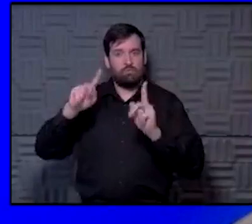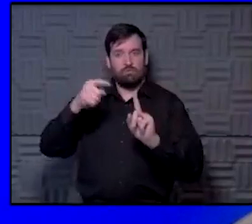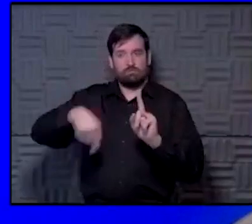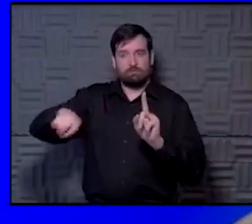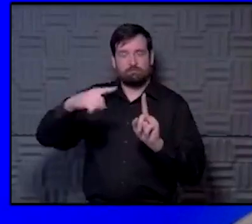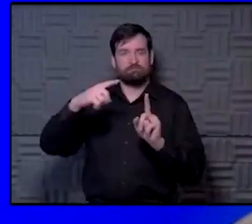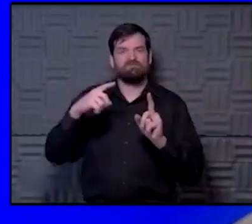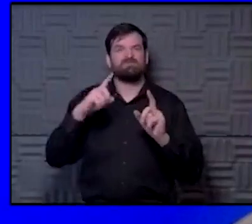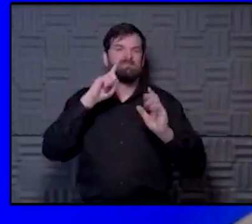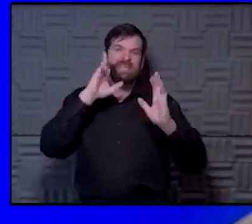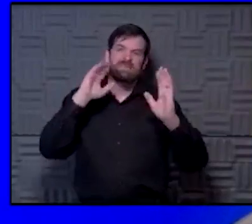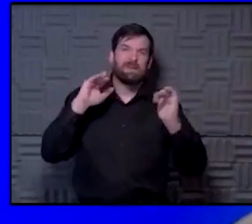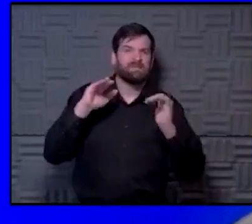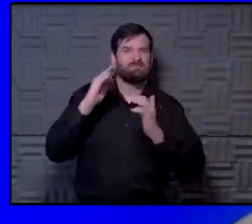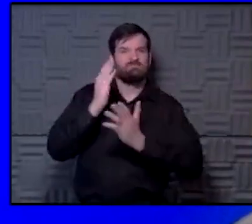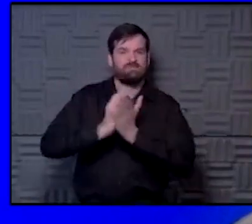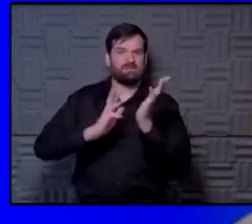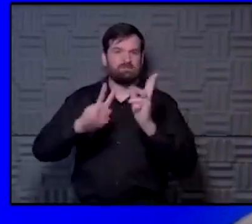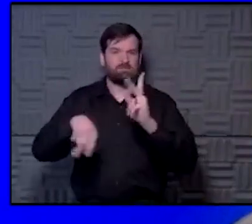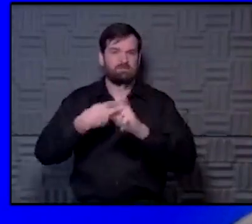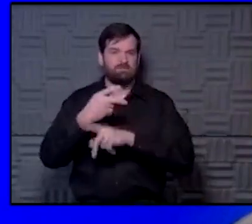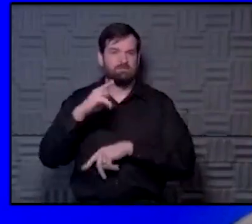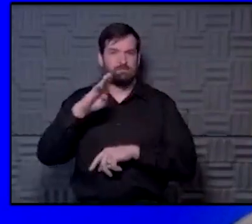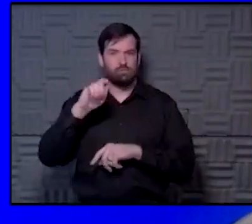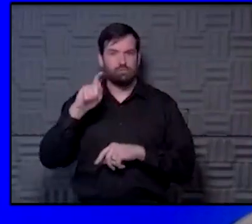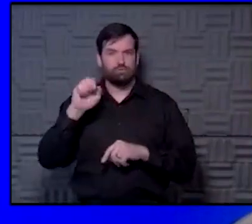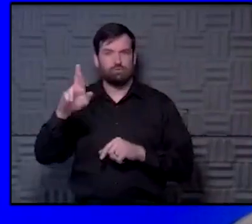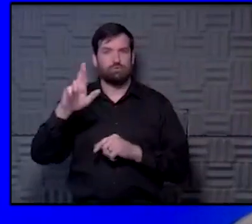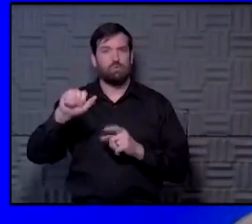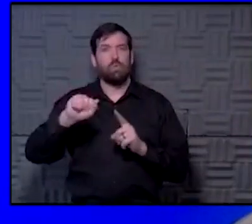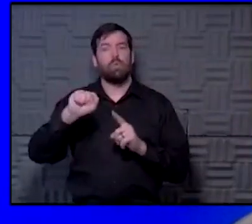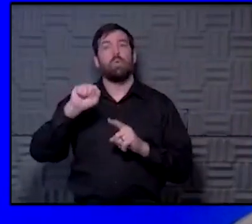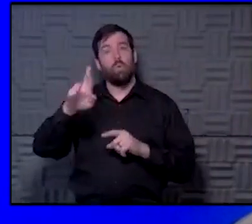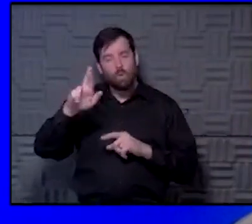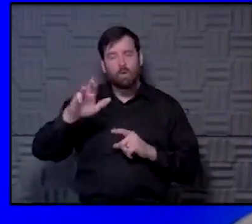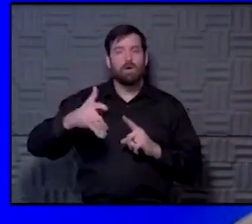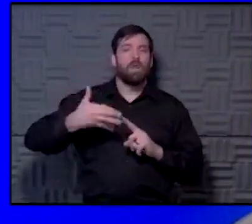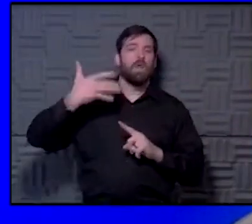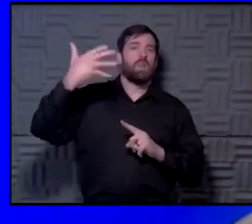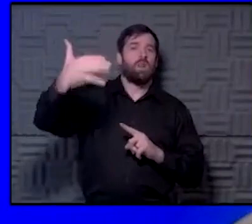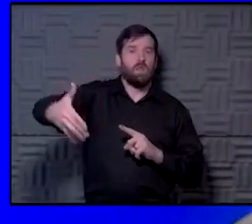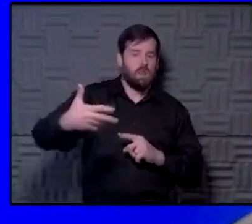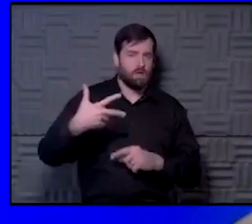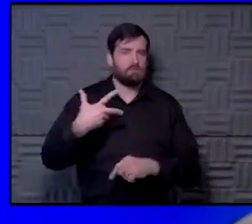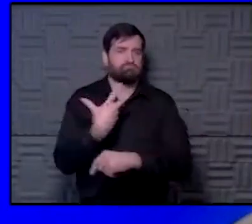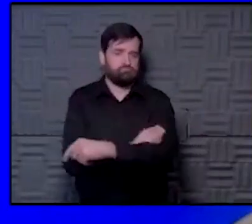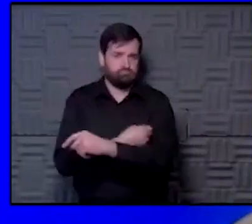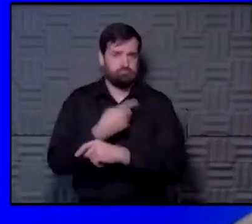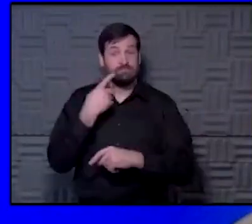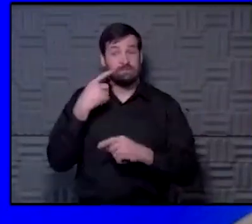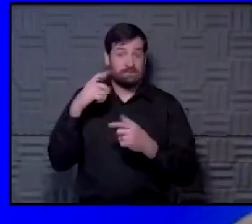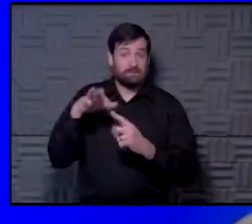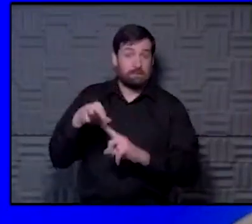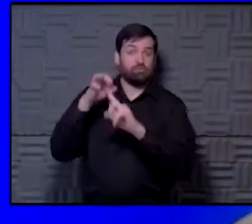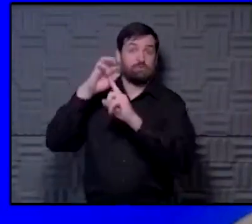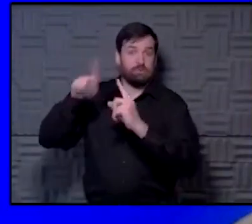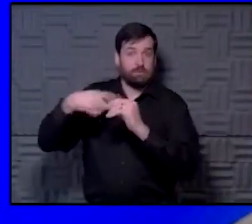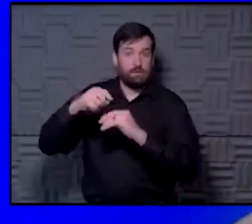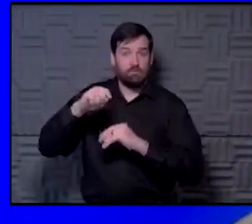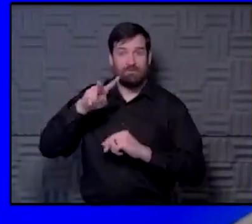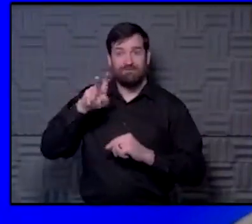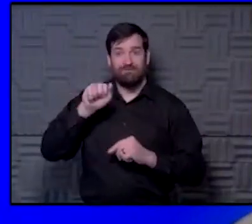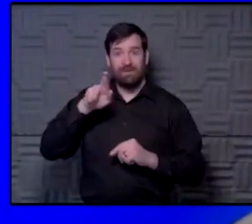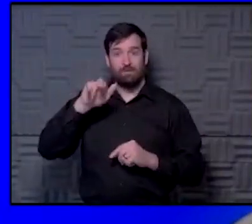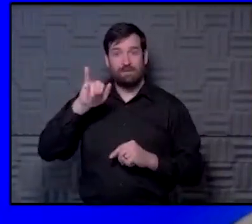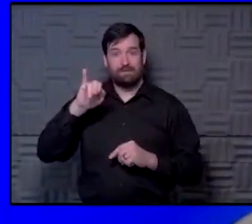some sort of booster or some other further vaccination down the line, especially in regards to the variants, especially in regard to what it